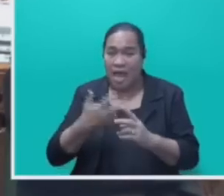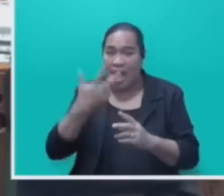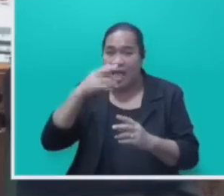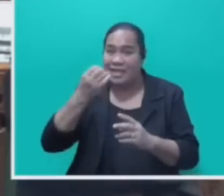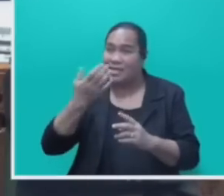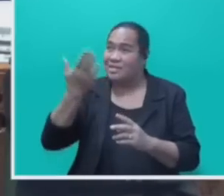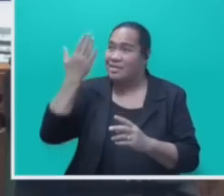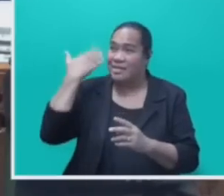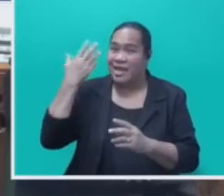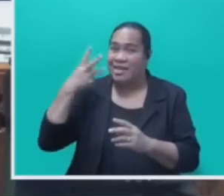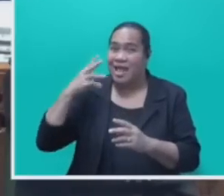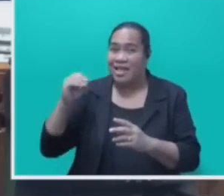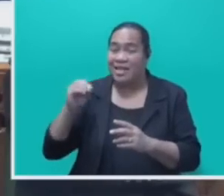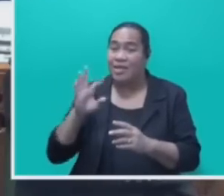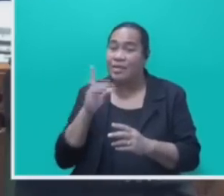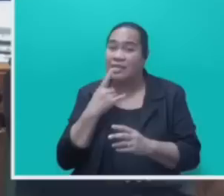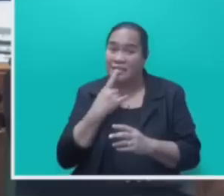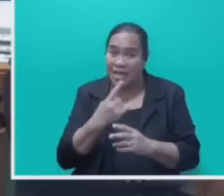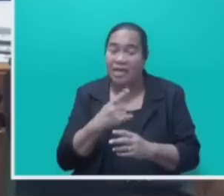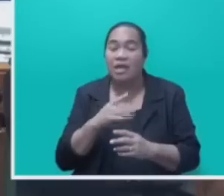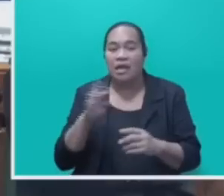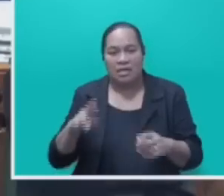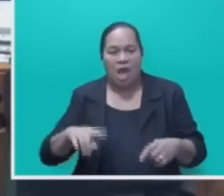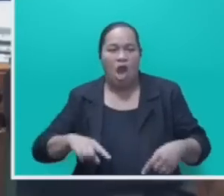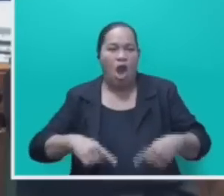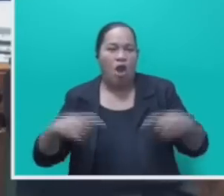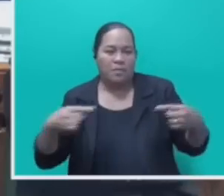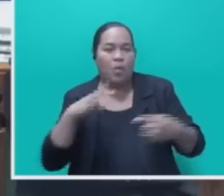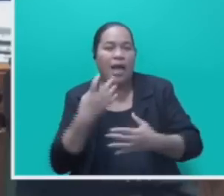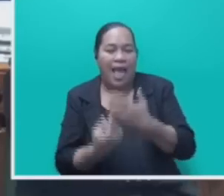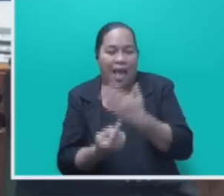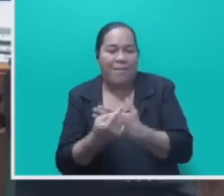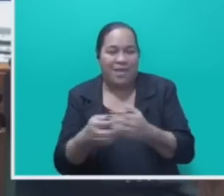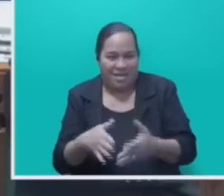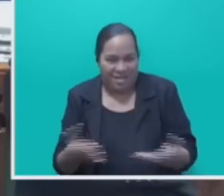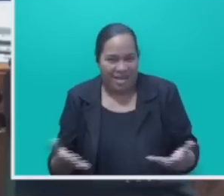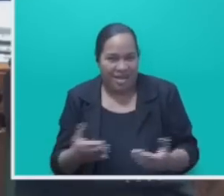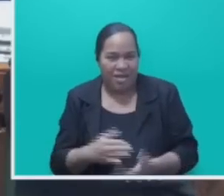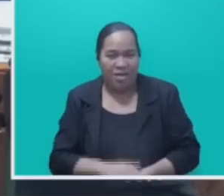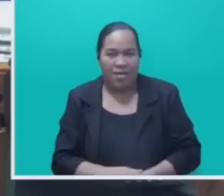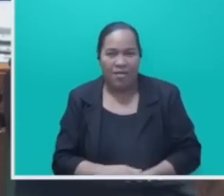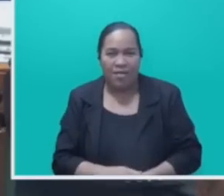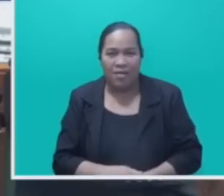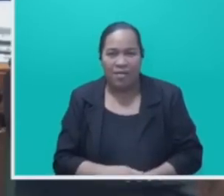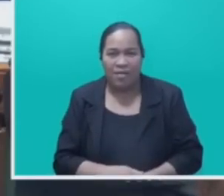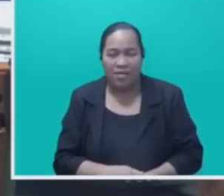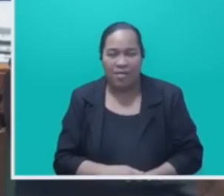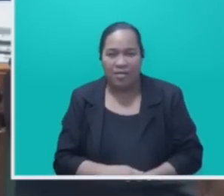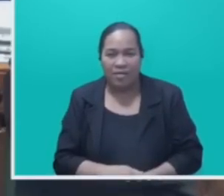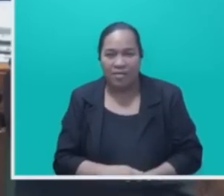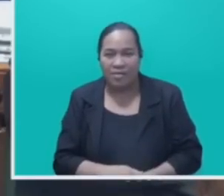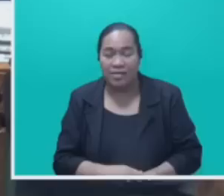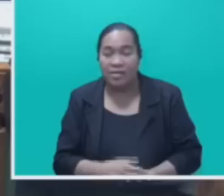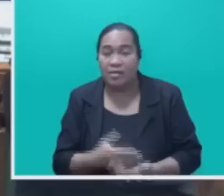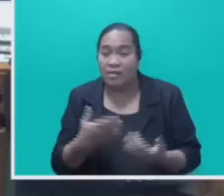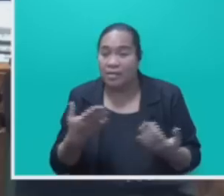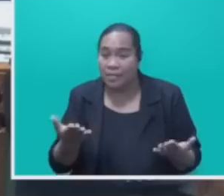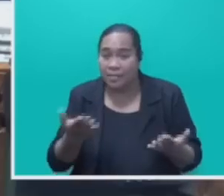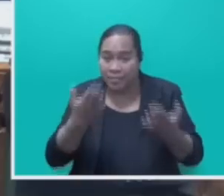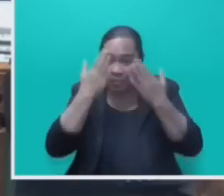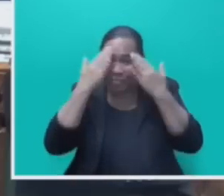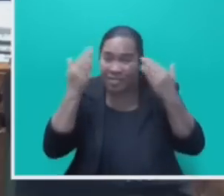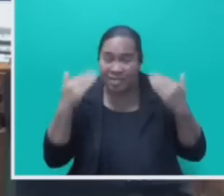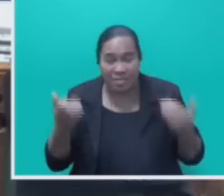90s, what is said is exactly opposite to what is happening on the ground. Mr. Speaker, this